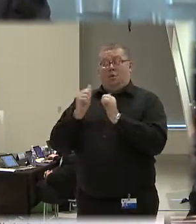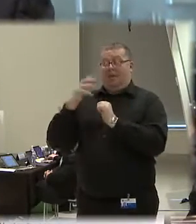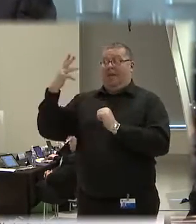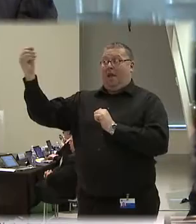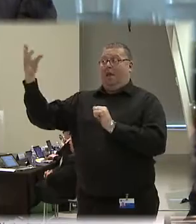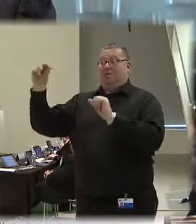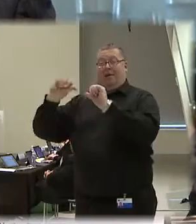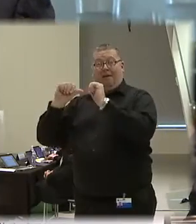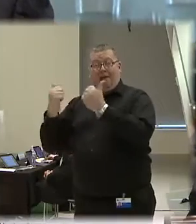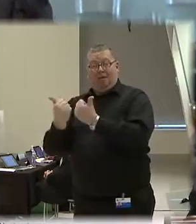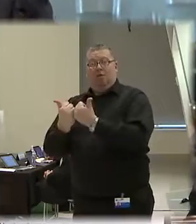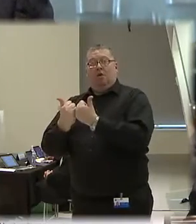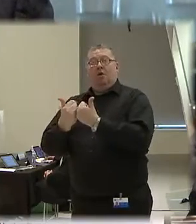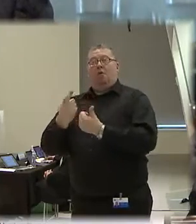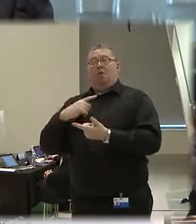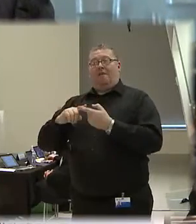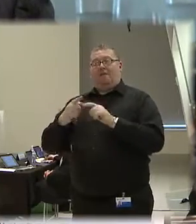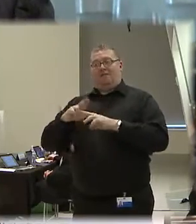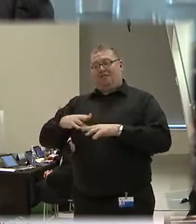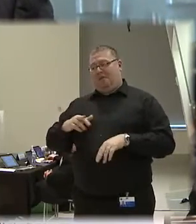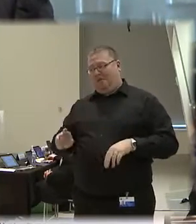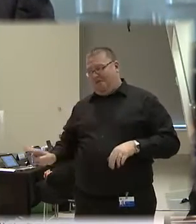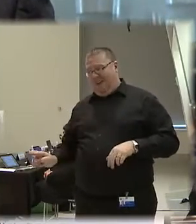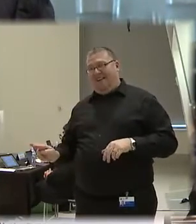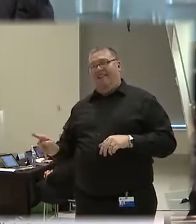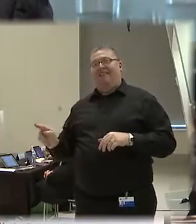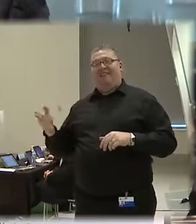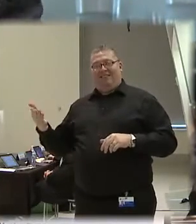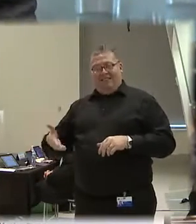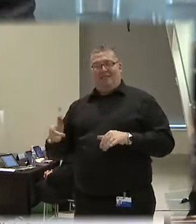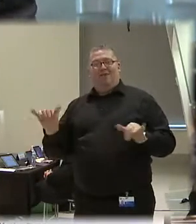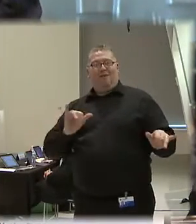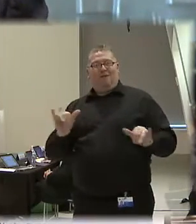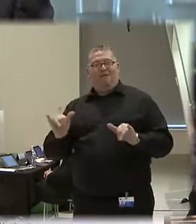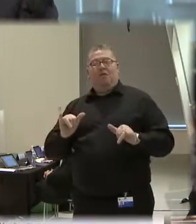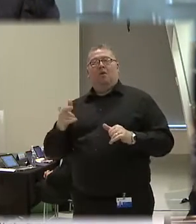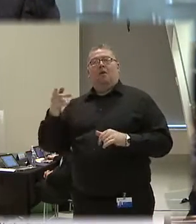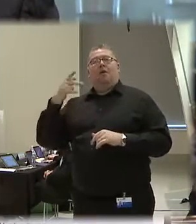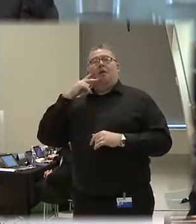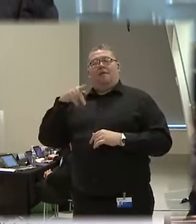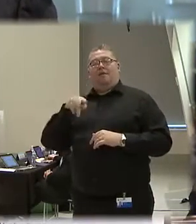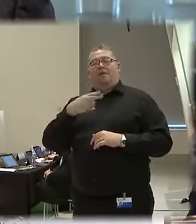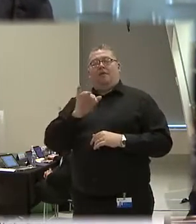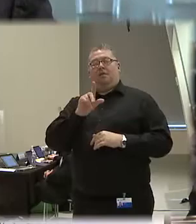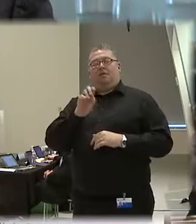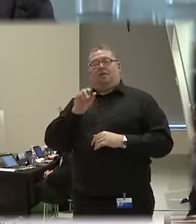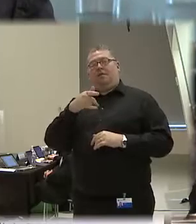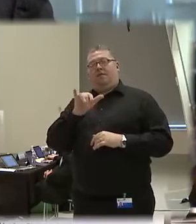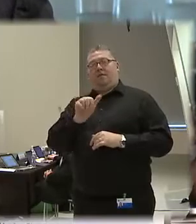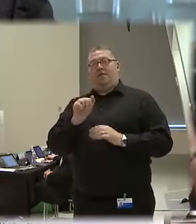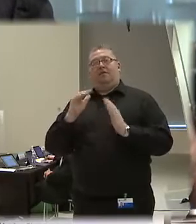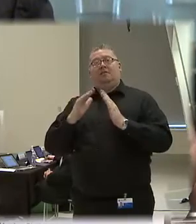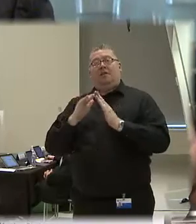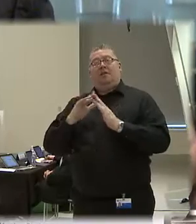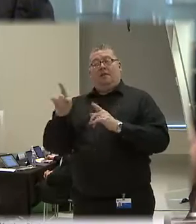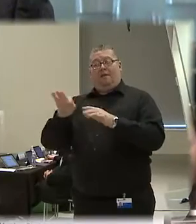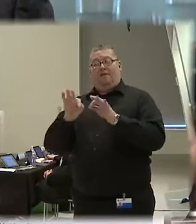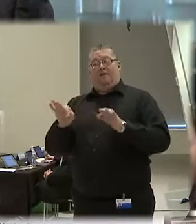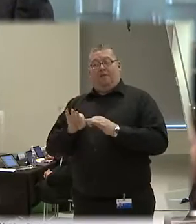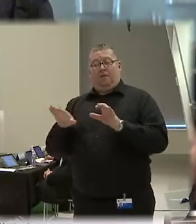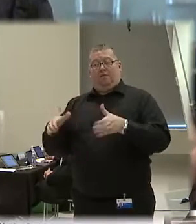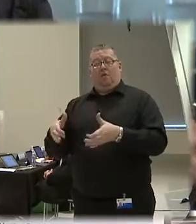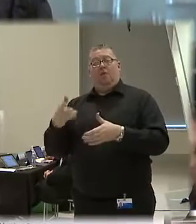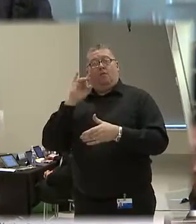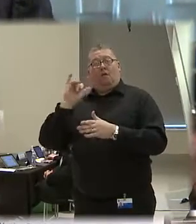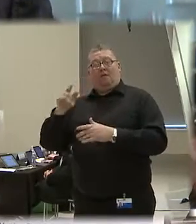and Rodney Monroe, my friend sitting to my right, Charlotte-Mecklenburg, was there. Philadelphia loaned us a mobile field force for